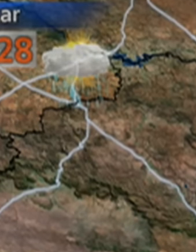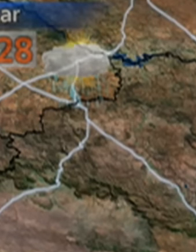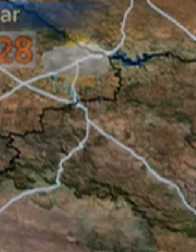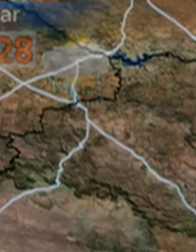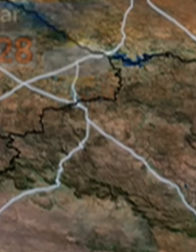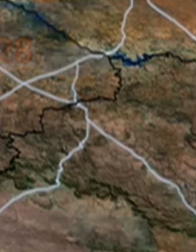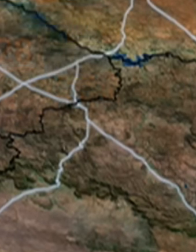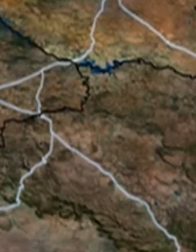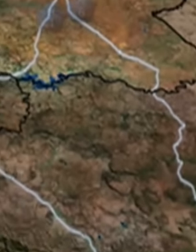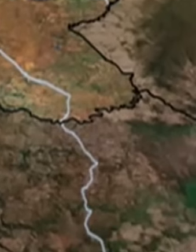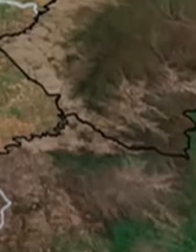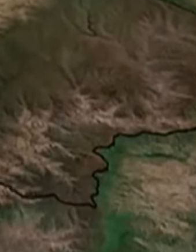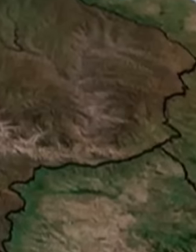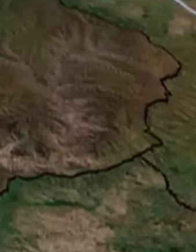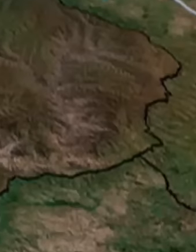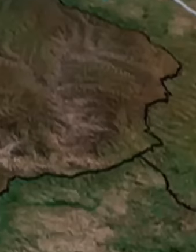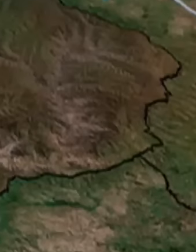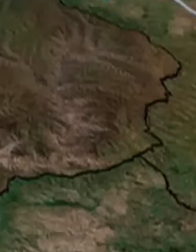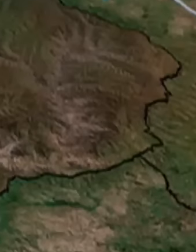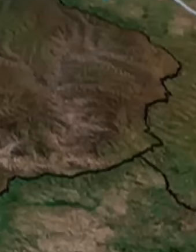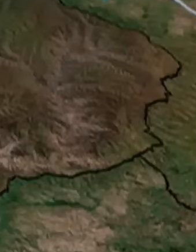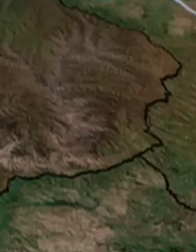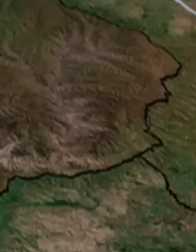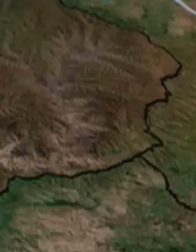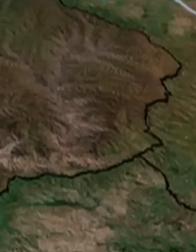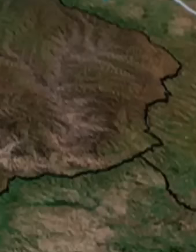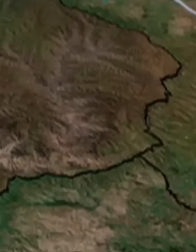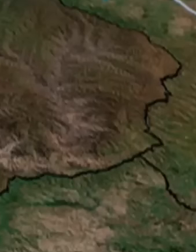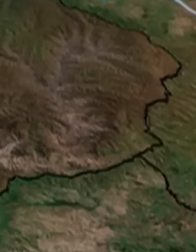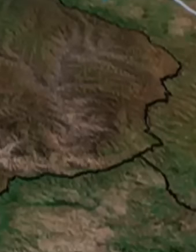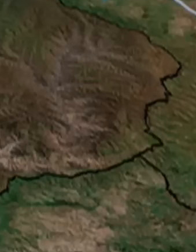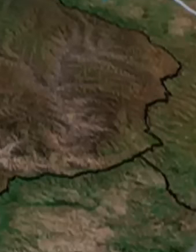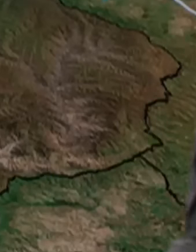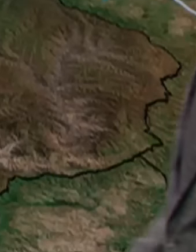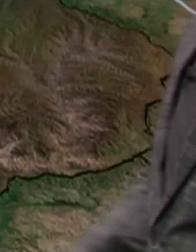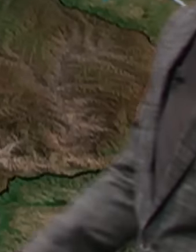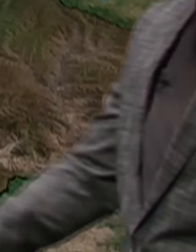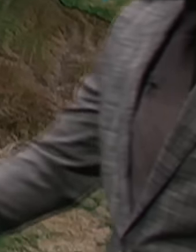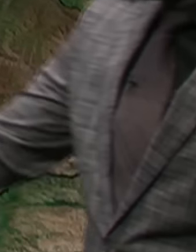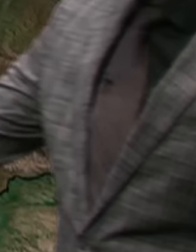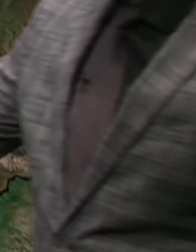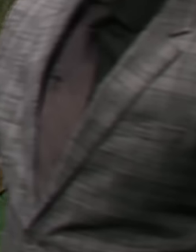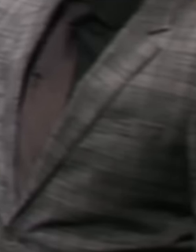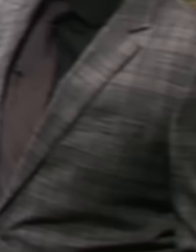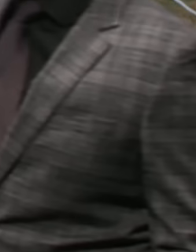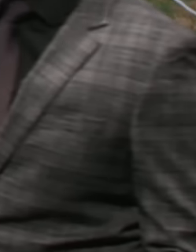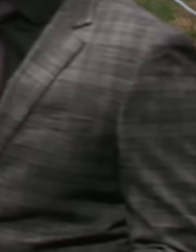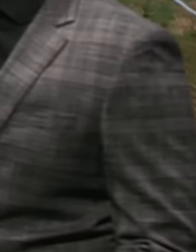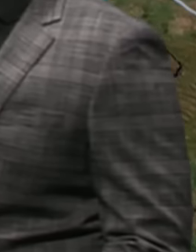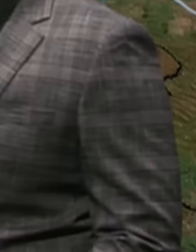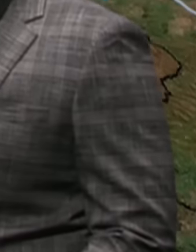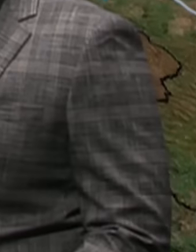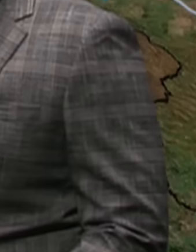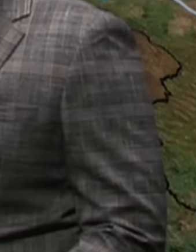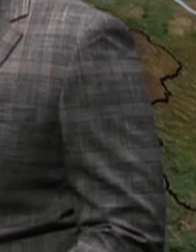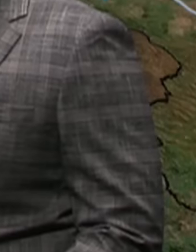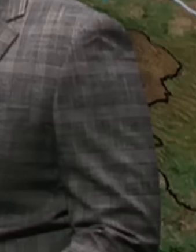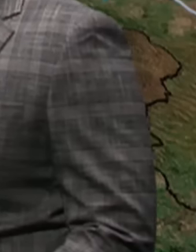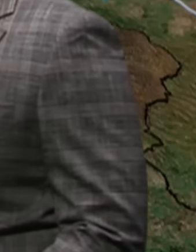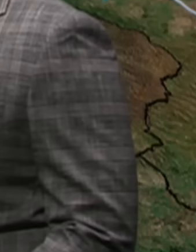le teng o hlokomela hore o tla tlotshise fela ha itekanetseng a shebele boholo ba Free State o ka Mafasane fela a itheleng Kroonstad o tla jalo ka hare